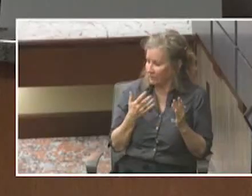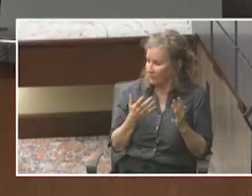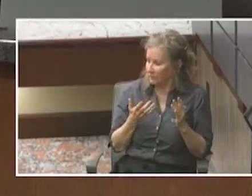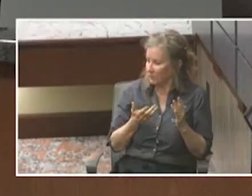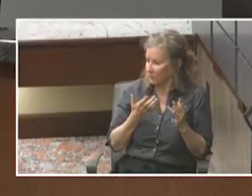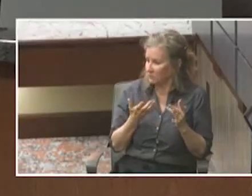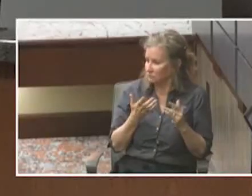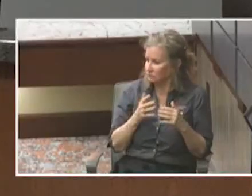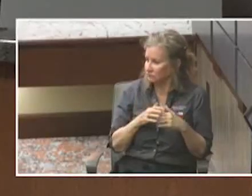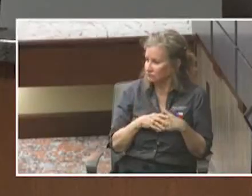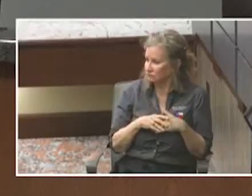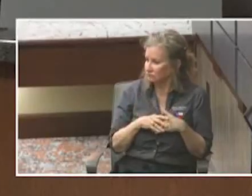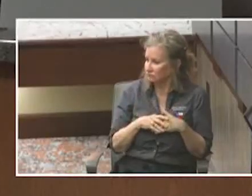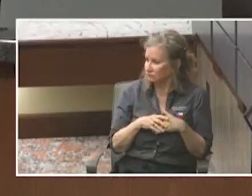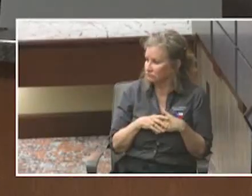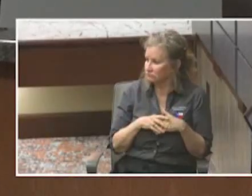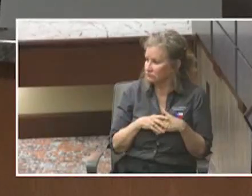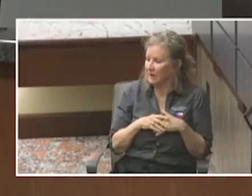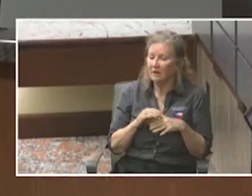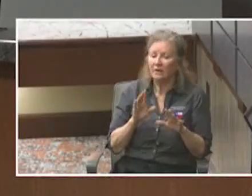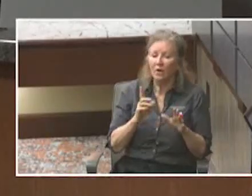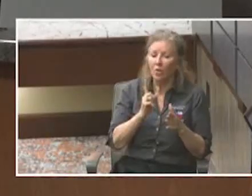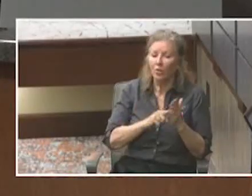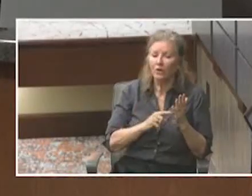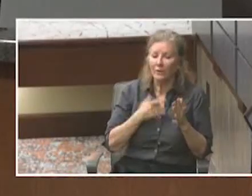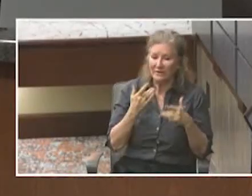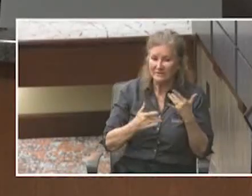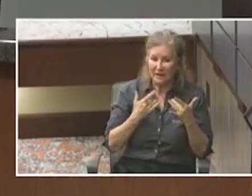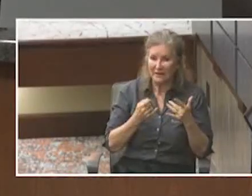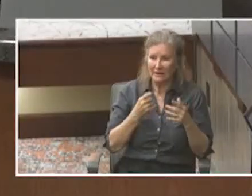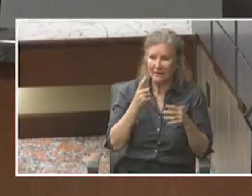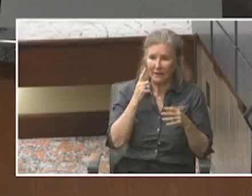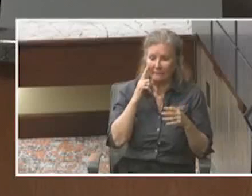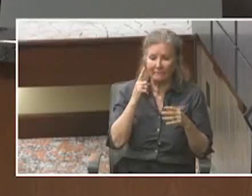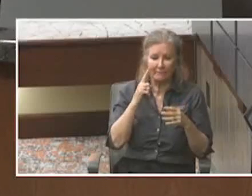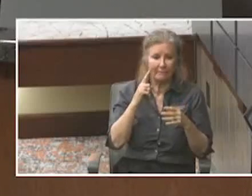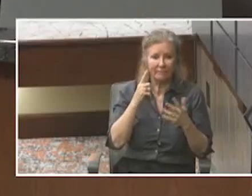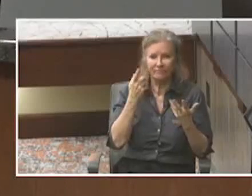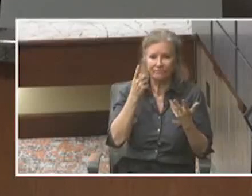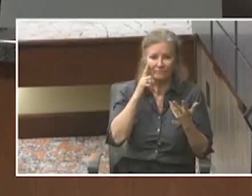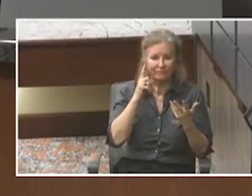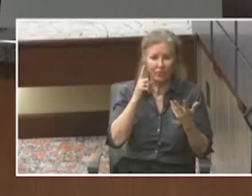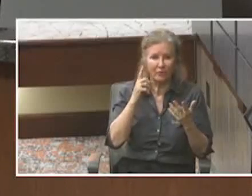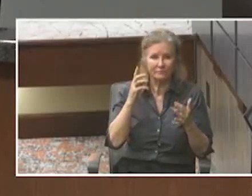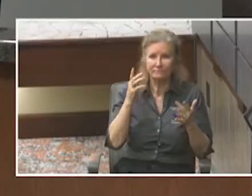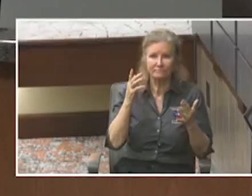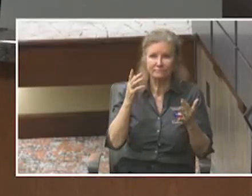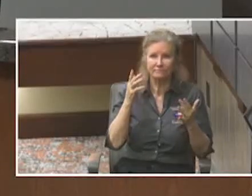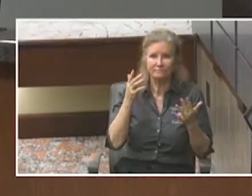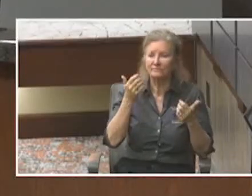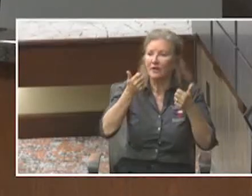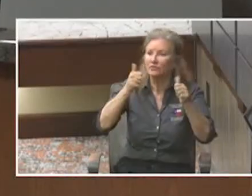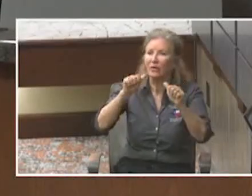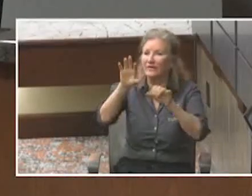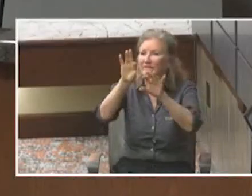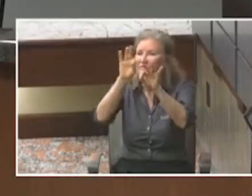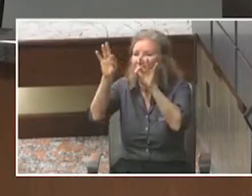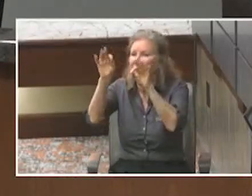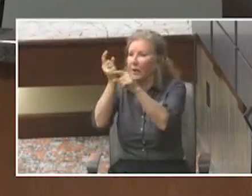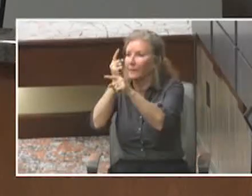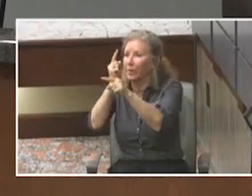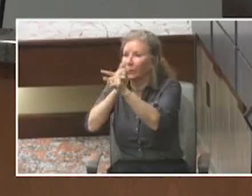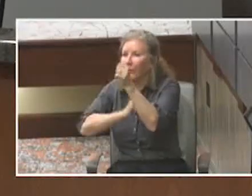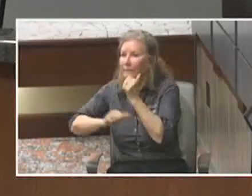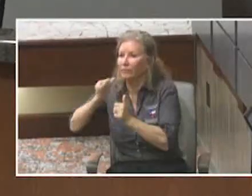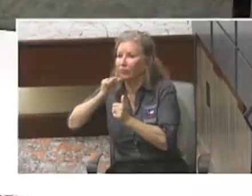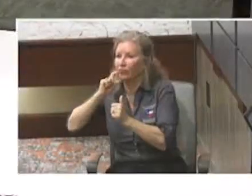last 6 months or so that you're excited about applying to this year for maybe fine tuning that and hitting that Goldilocks zone? Yeah, it's a very